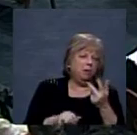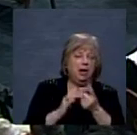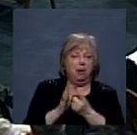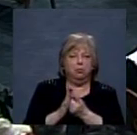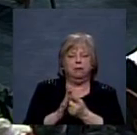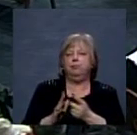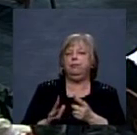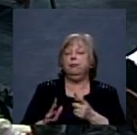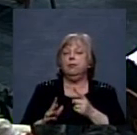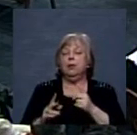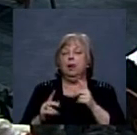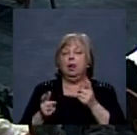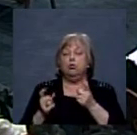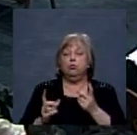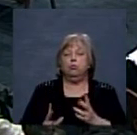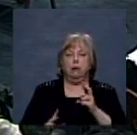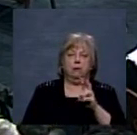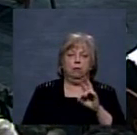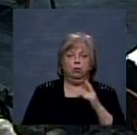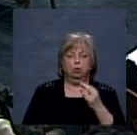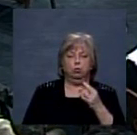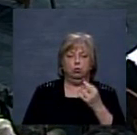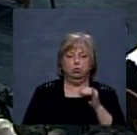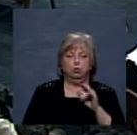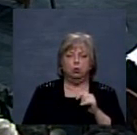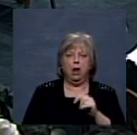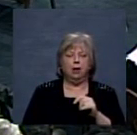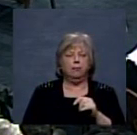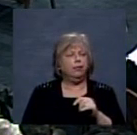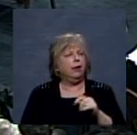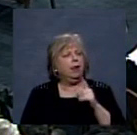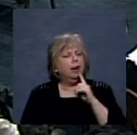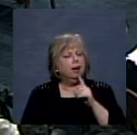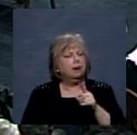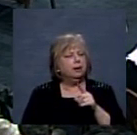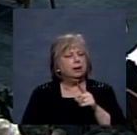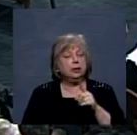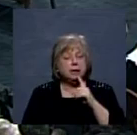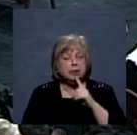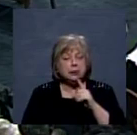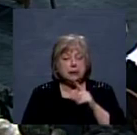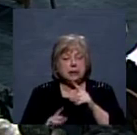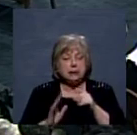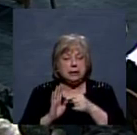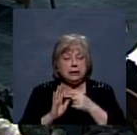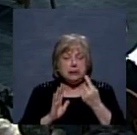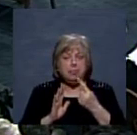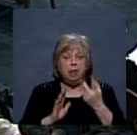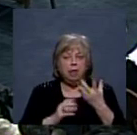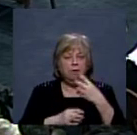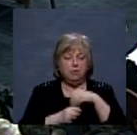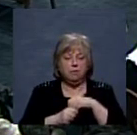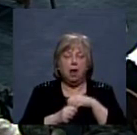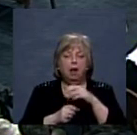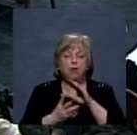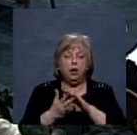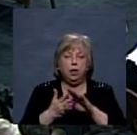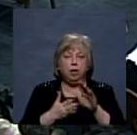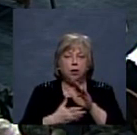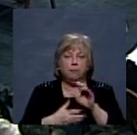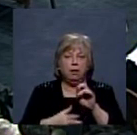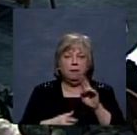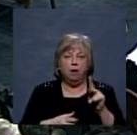Question, quick question. Is this something that you all are have engaged, rather the University of Arkansas Cooperative Extension Service?